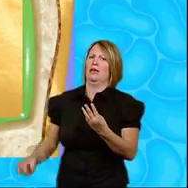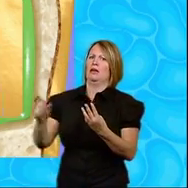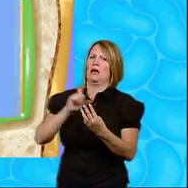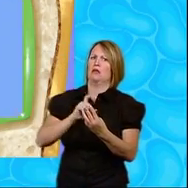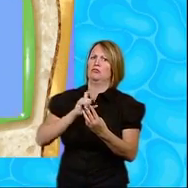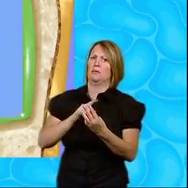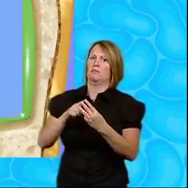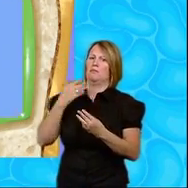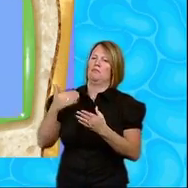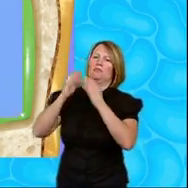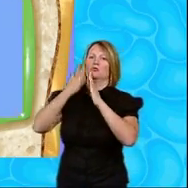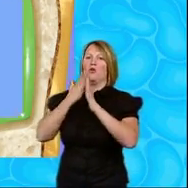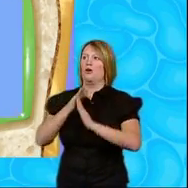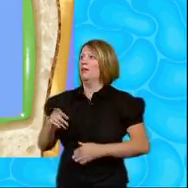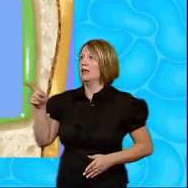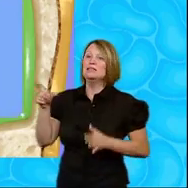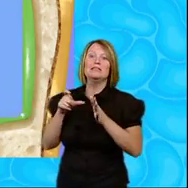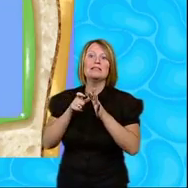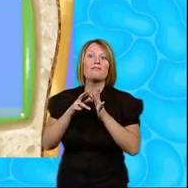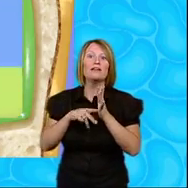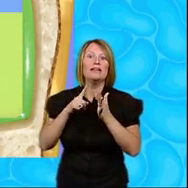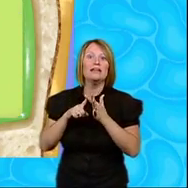story. There's Daphne,